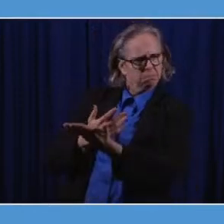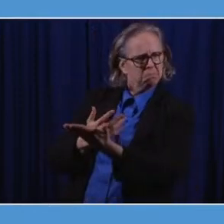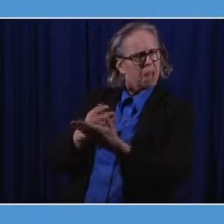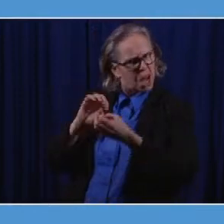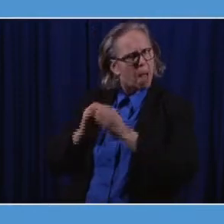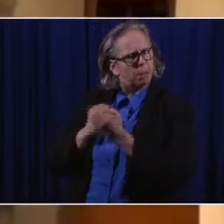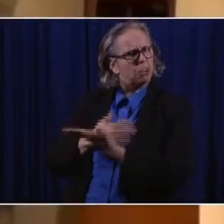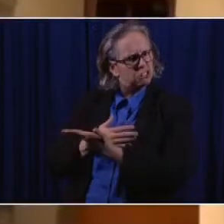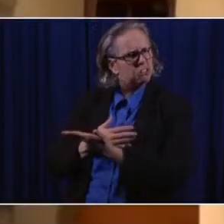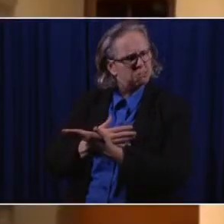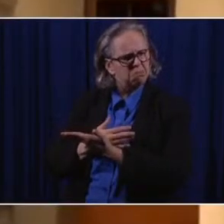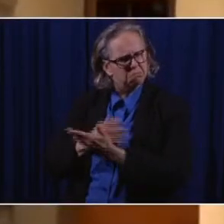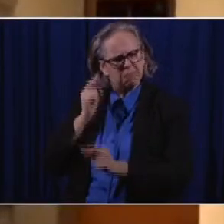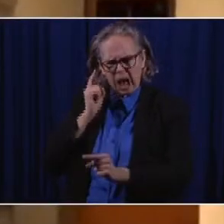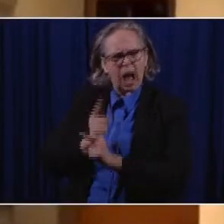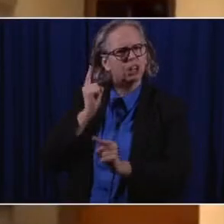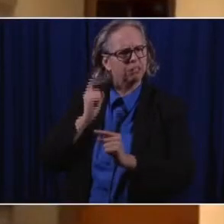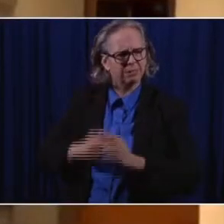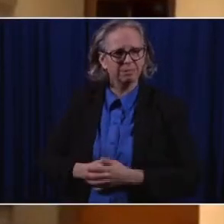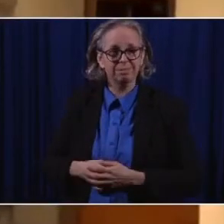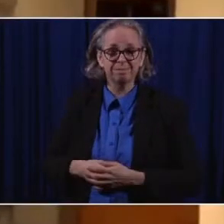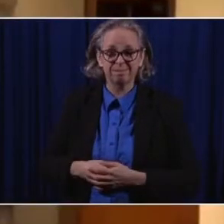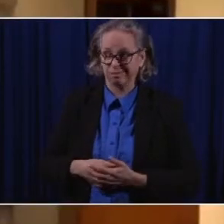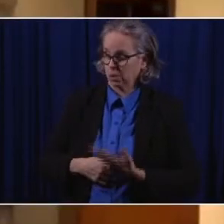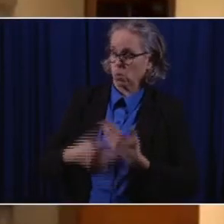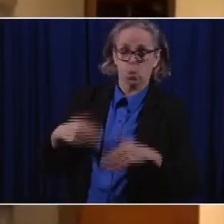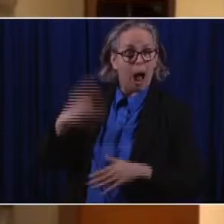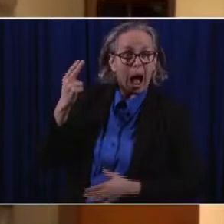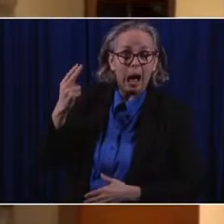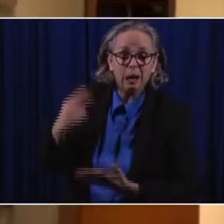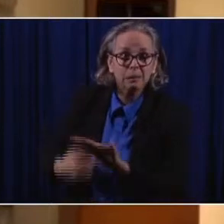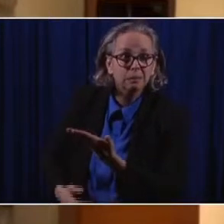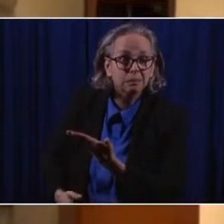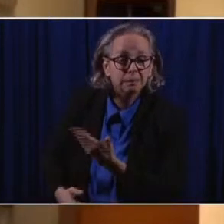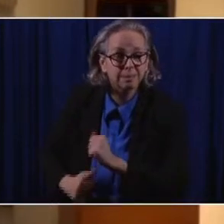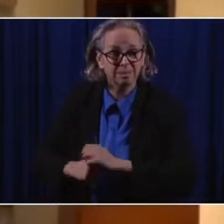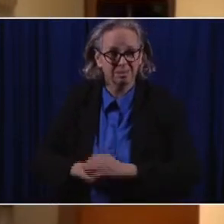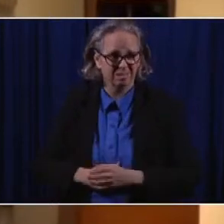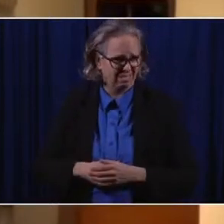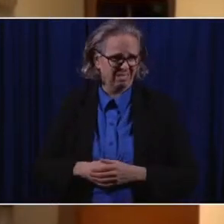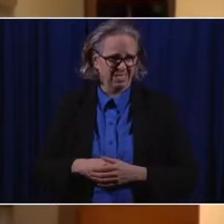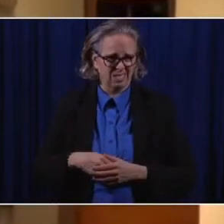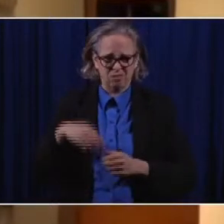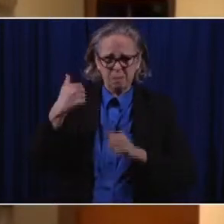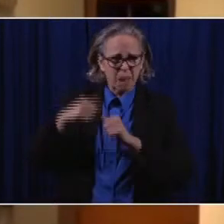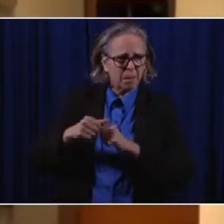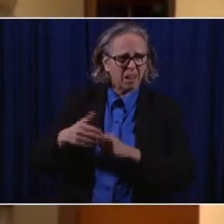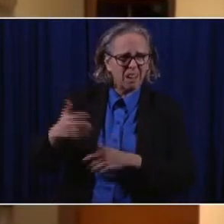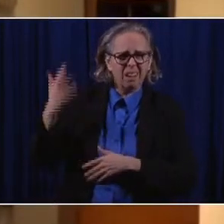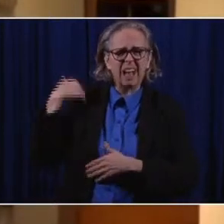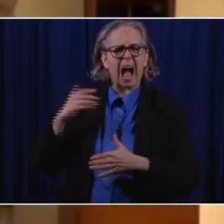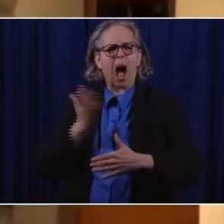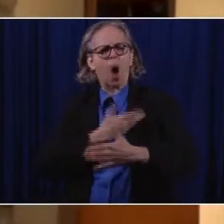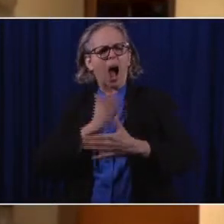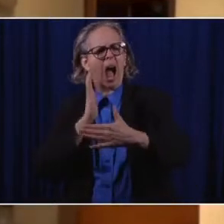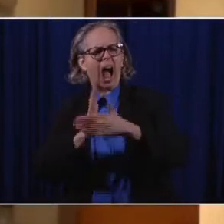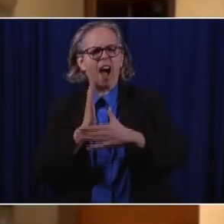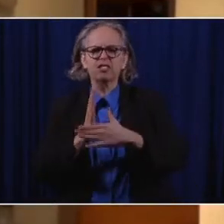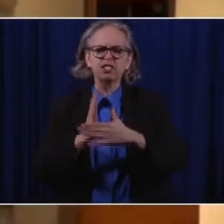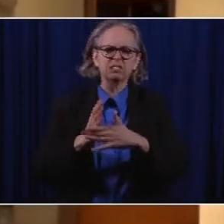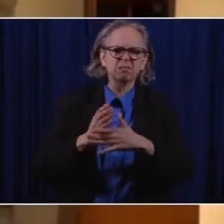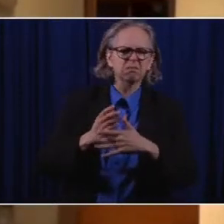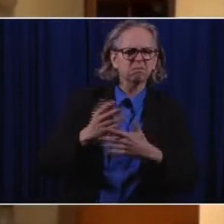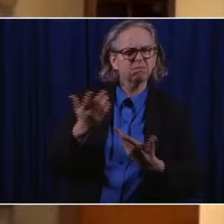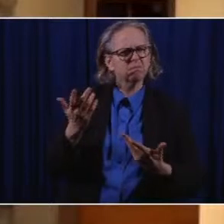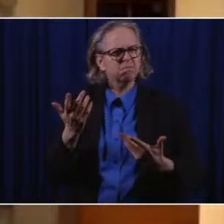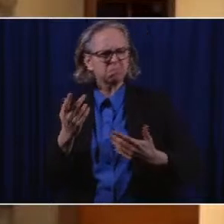is a high number. If you compare it, for example, to what our average cases has been for the last 21 days, you can see it